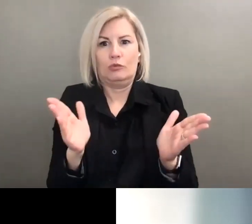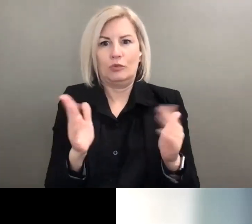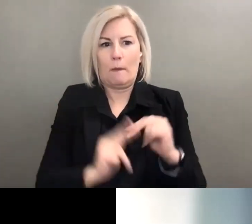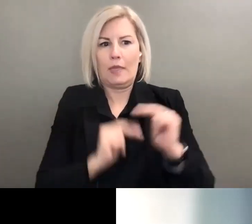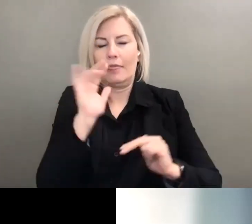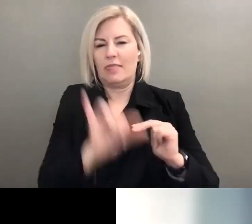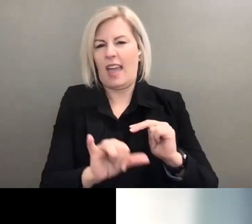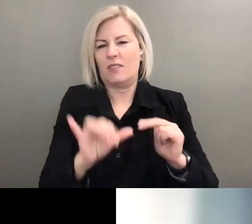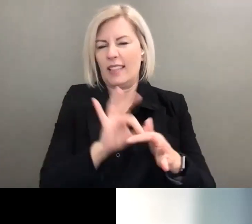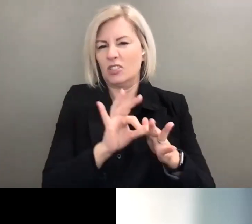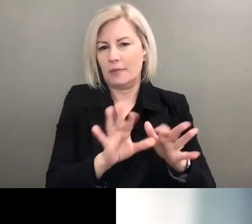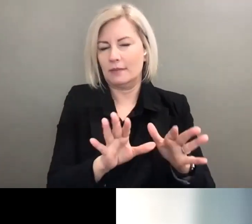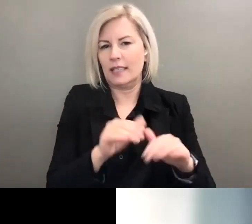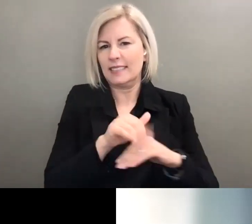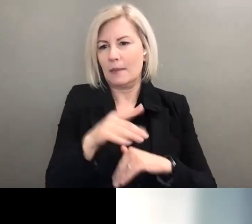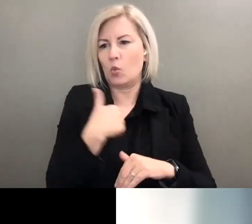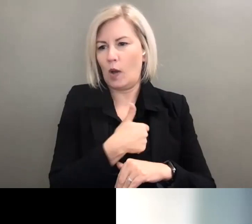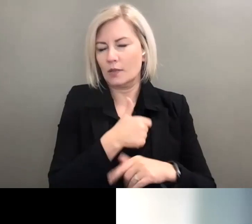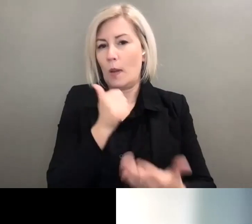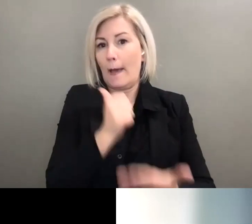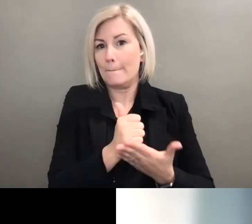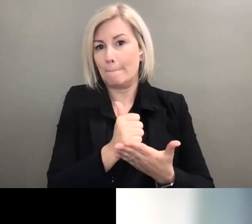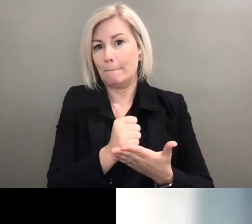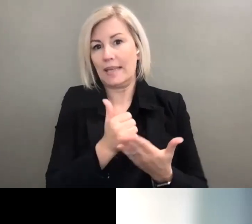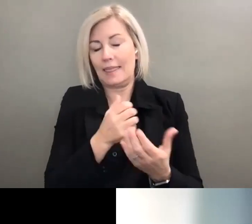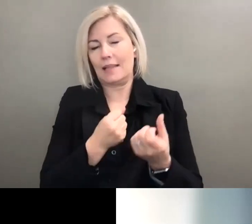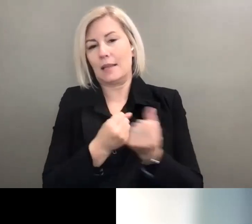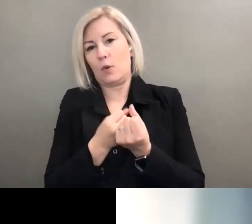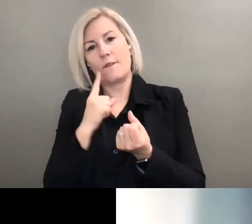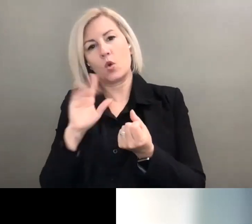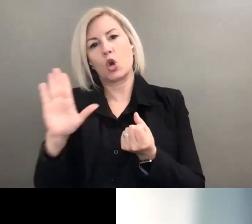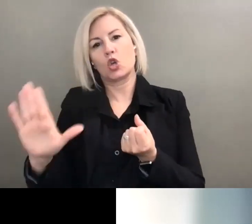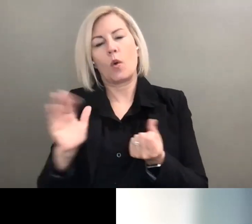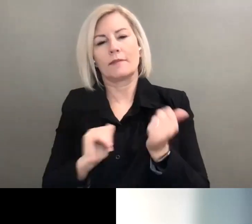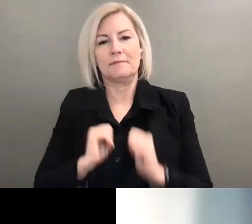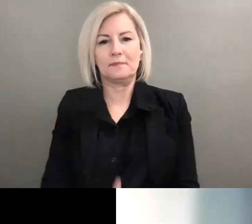it and send them to us to help garner support for your engagement.